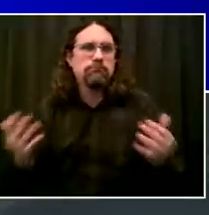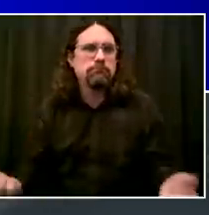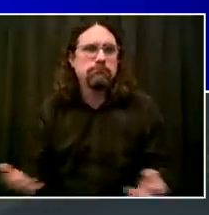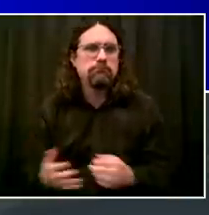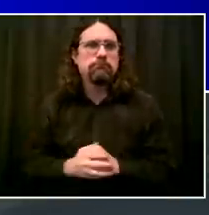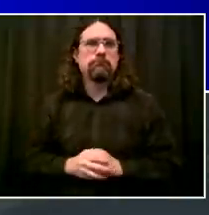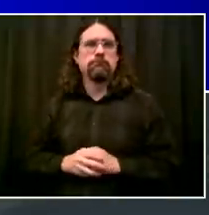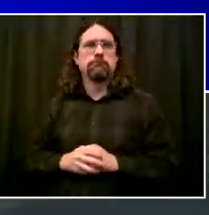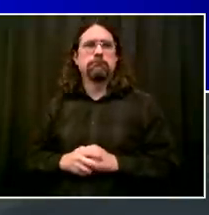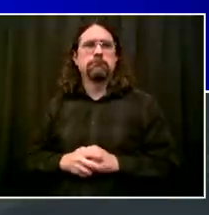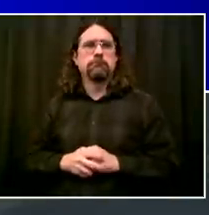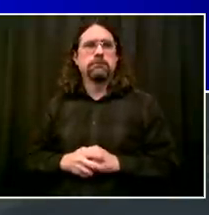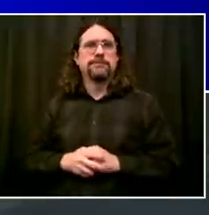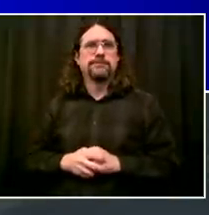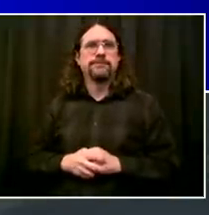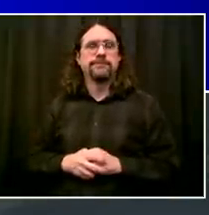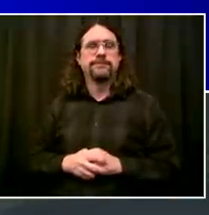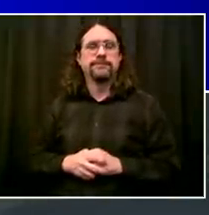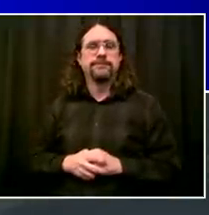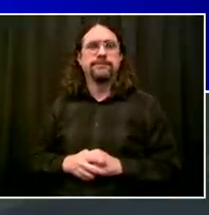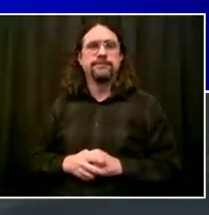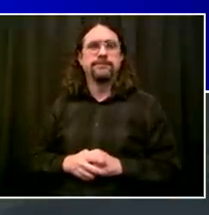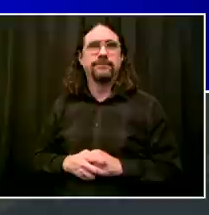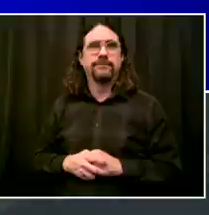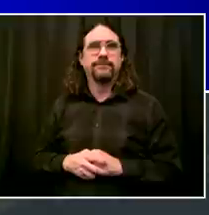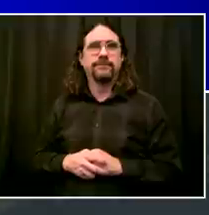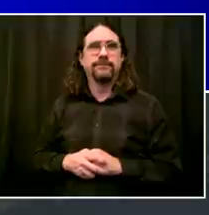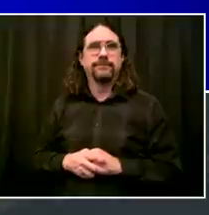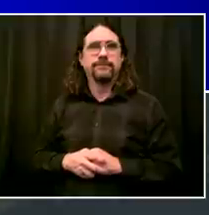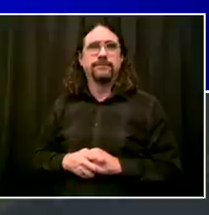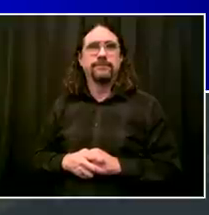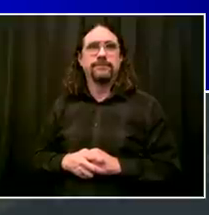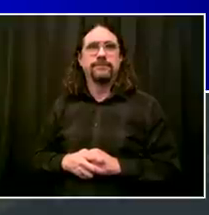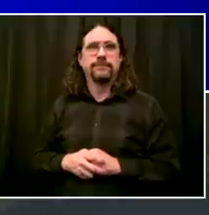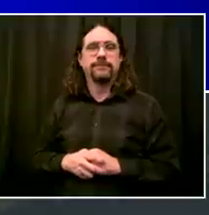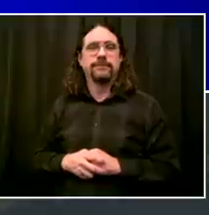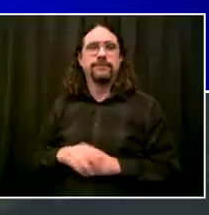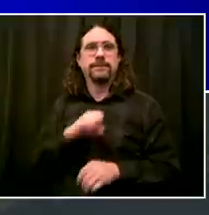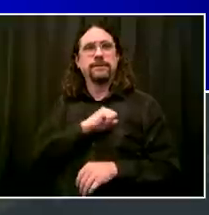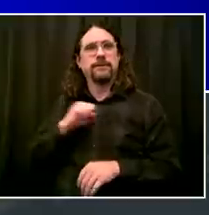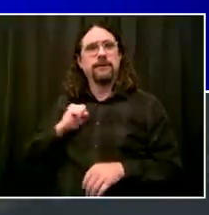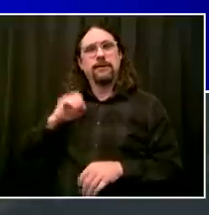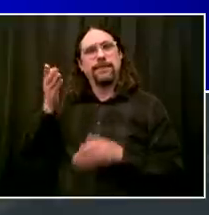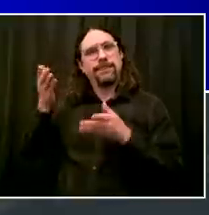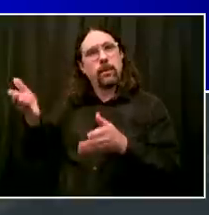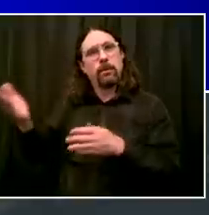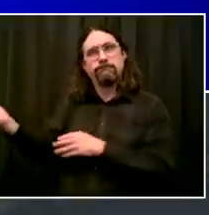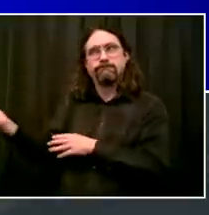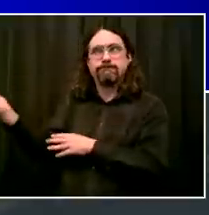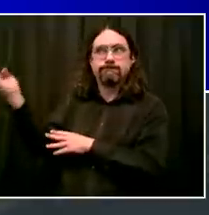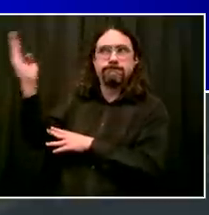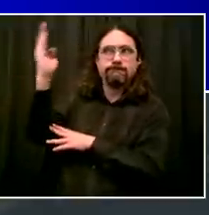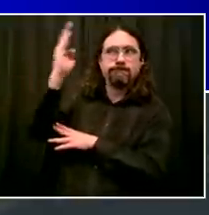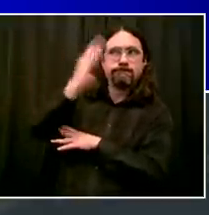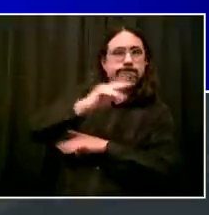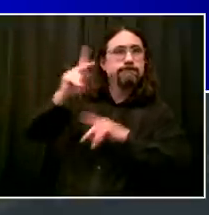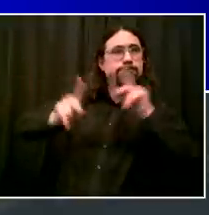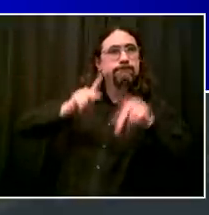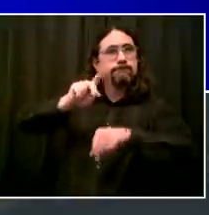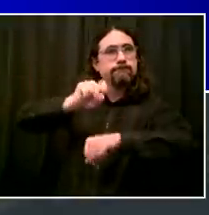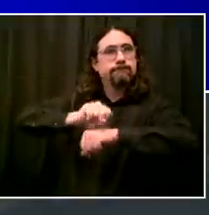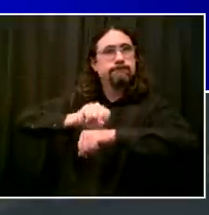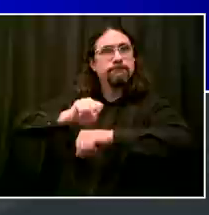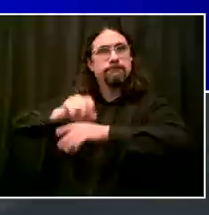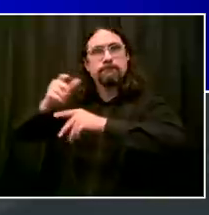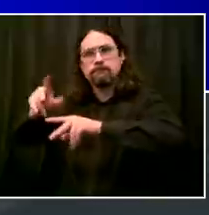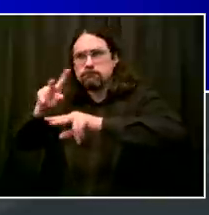sports. The things that will cause a problem, there'll be constant reminders to people. Look, I'm going to start from the very positive position